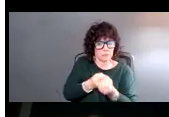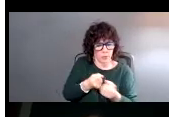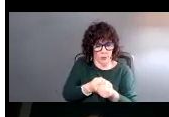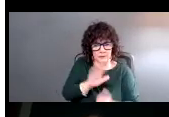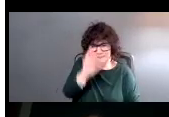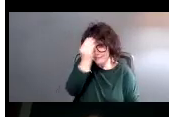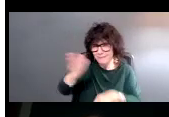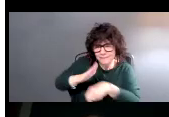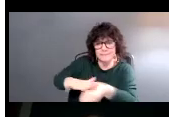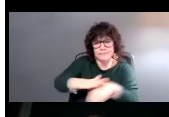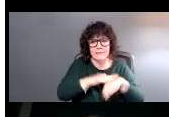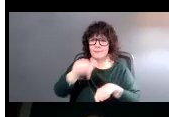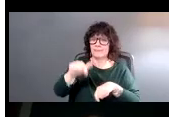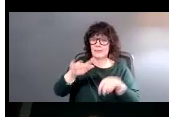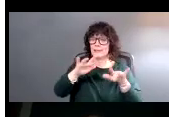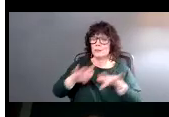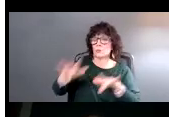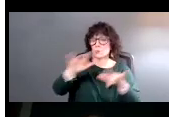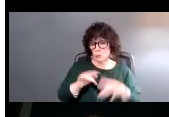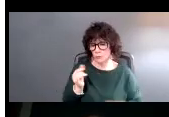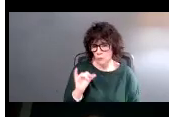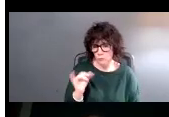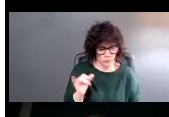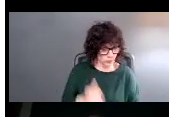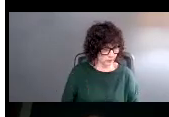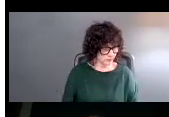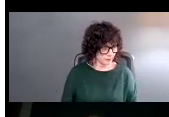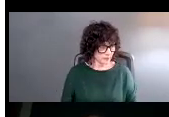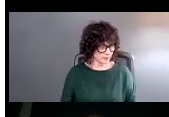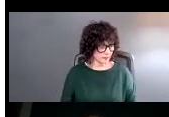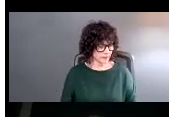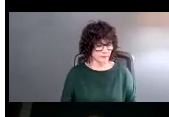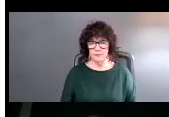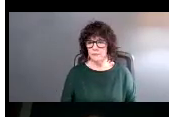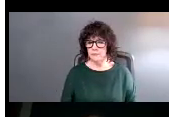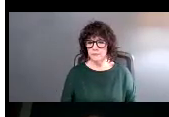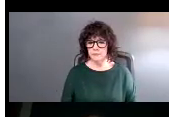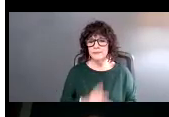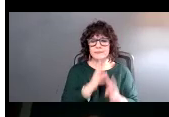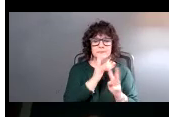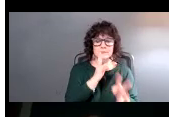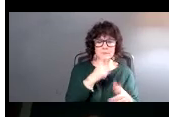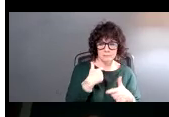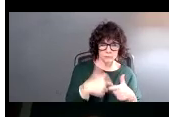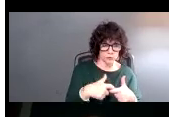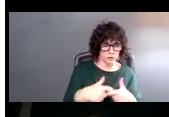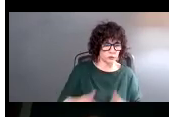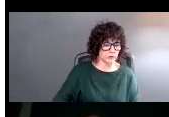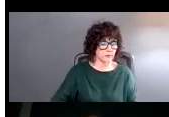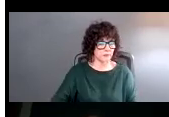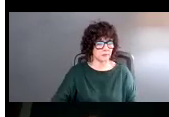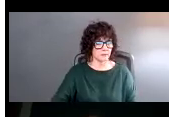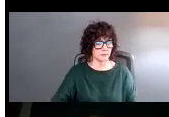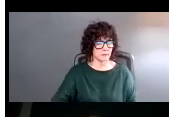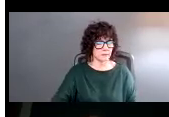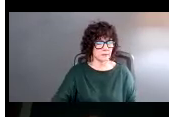La presentación de hoy tomará lugar en inglés y durante la sesión de preguntas y respuestas usaremos inglés, español y